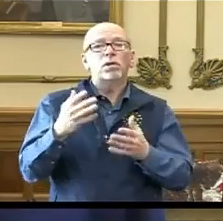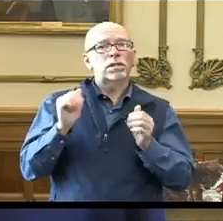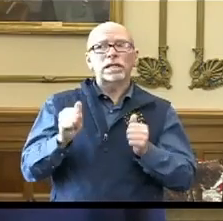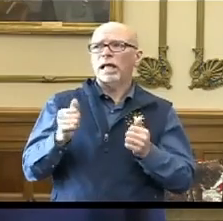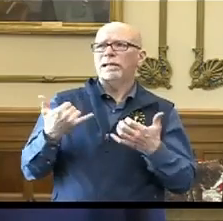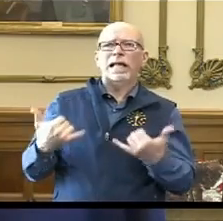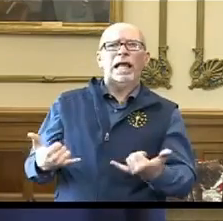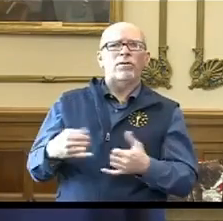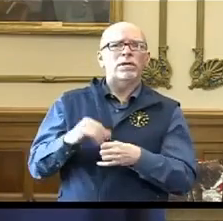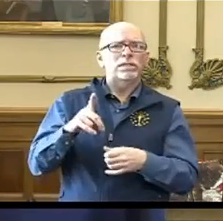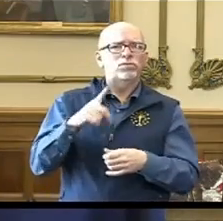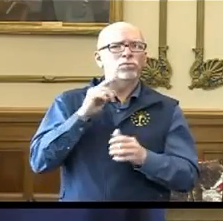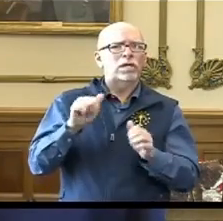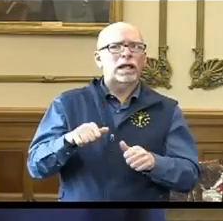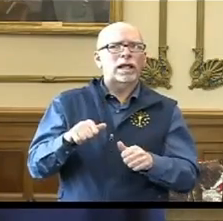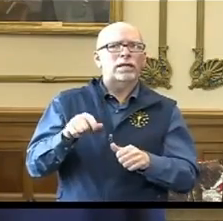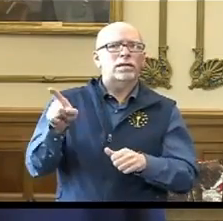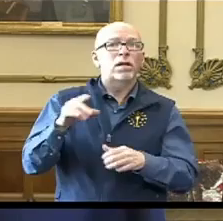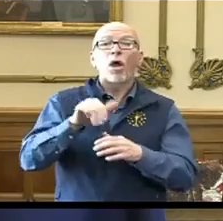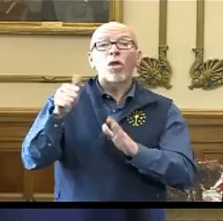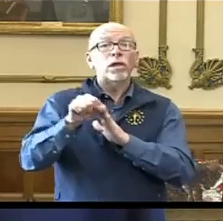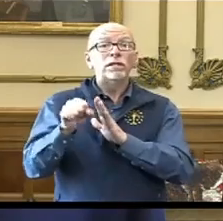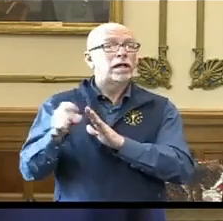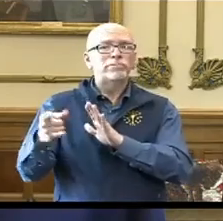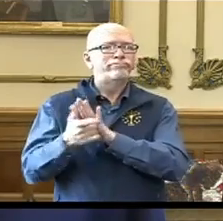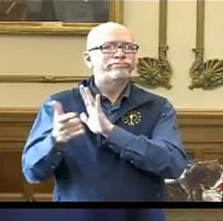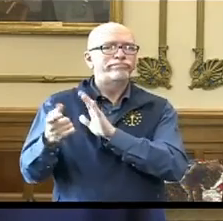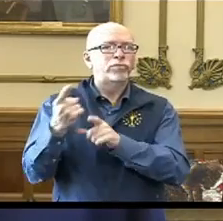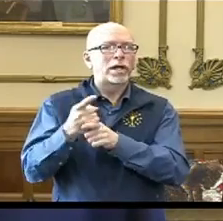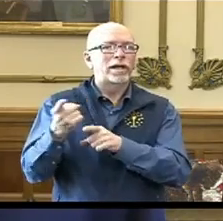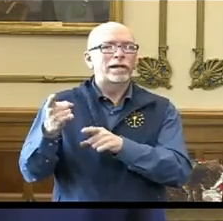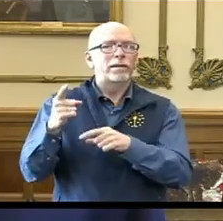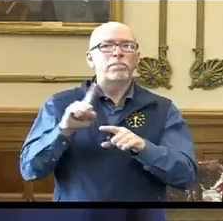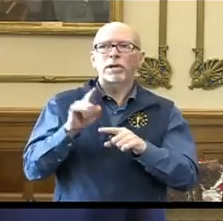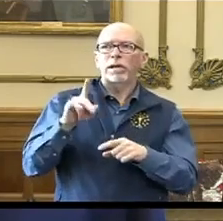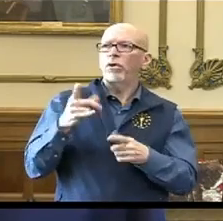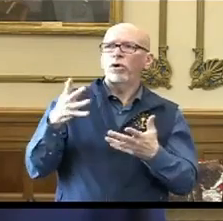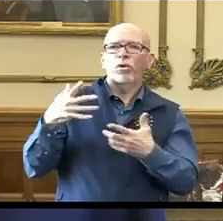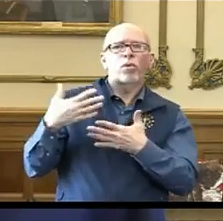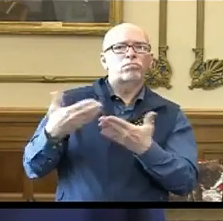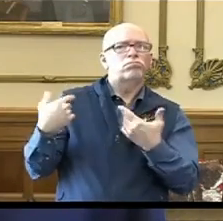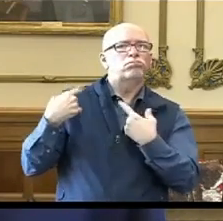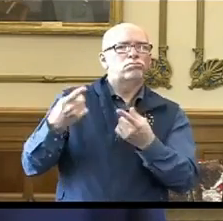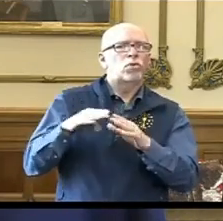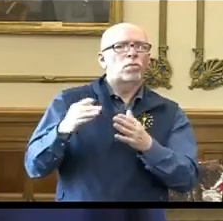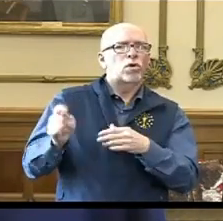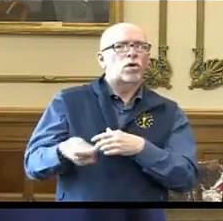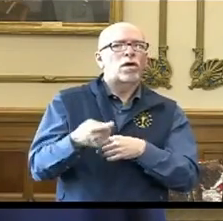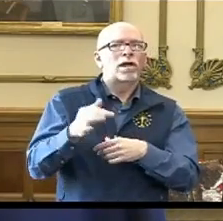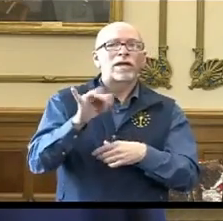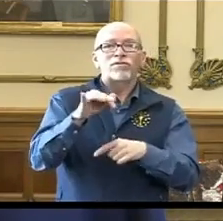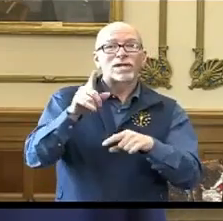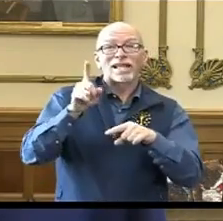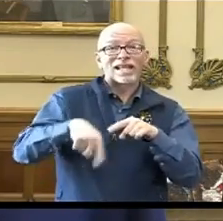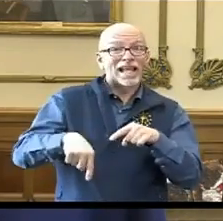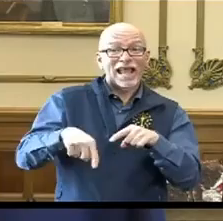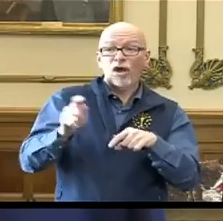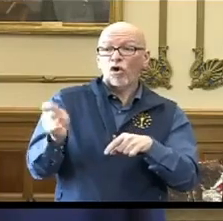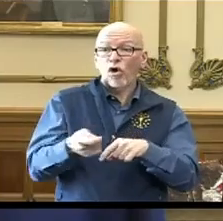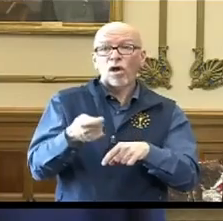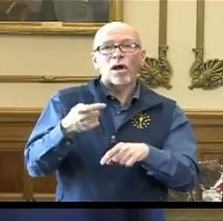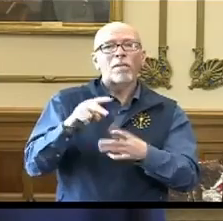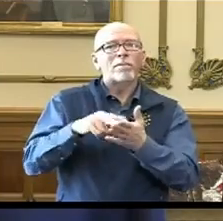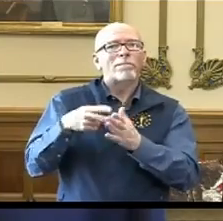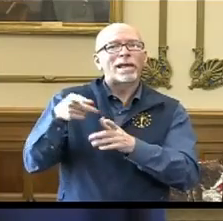right now in the state of Indiana. You can't do that in some other states. You're correct. If you can't do it, it's locally. That restriction is